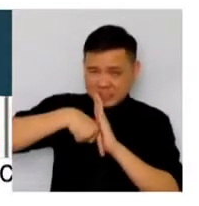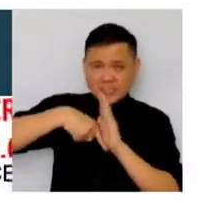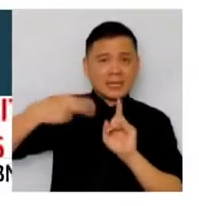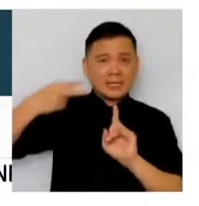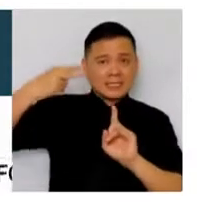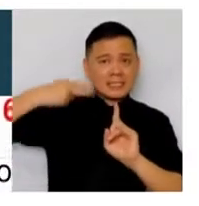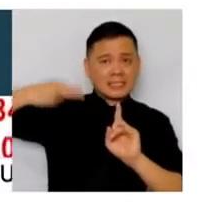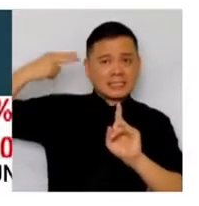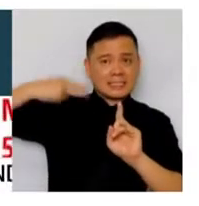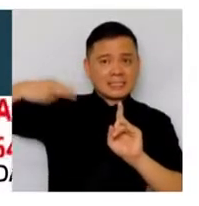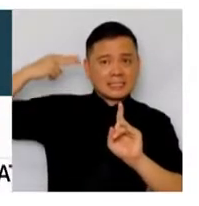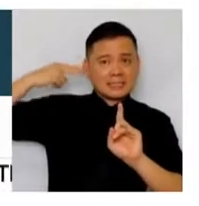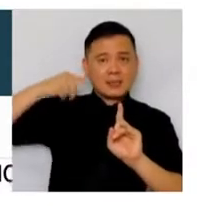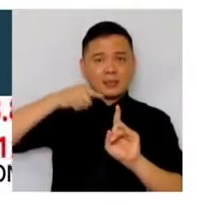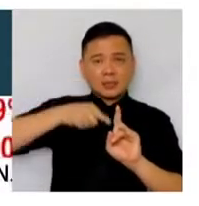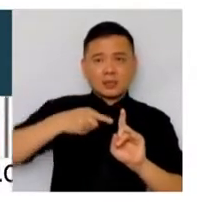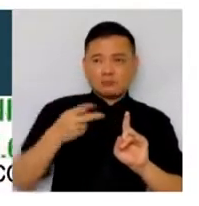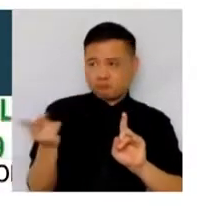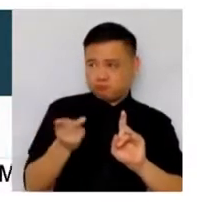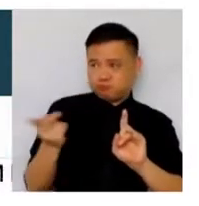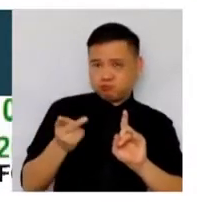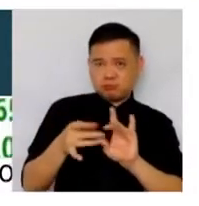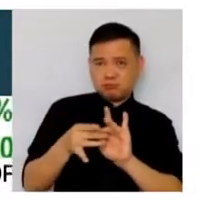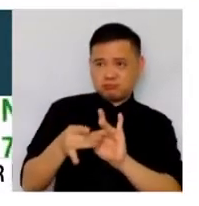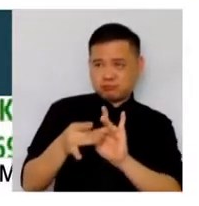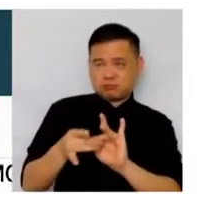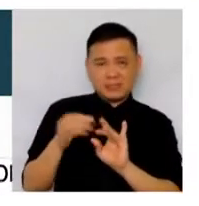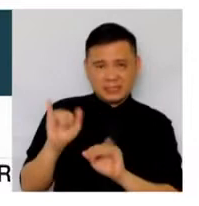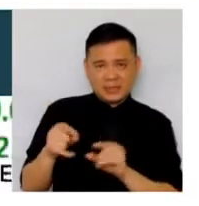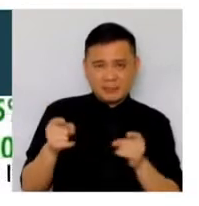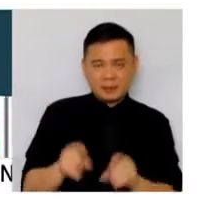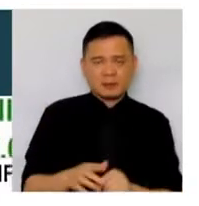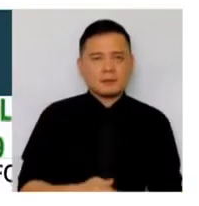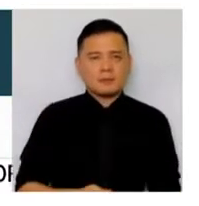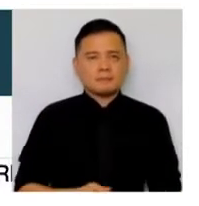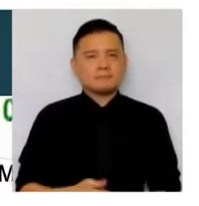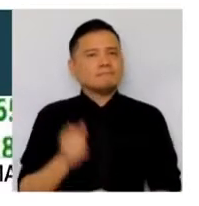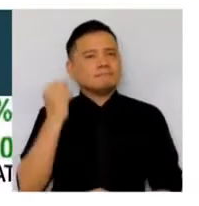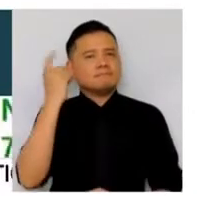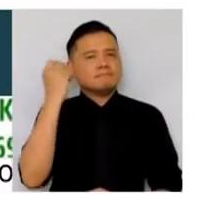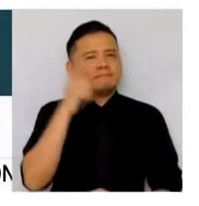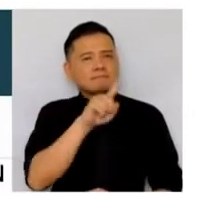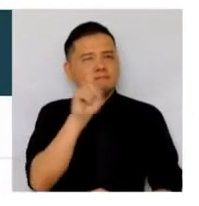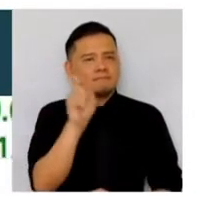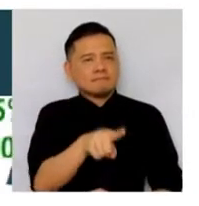these two countries share. But will this is a question in most people's